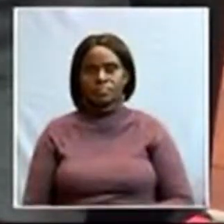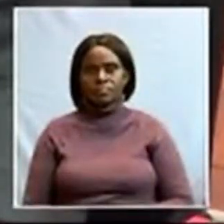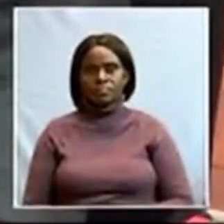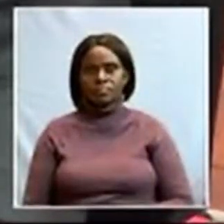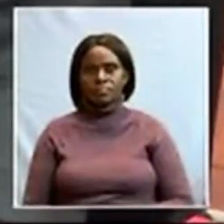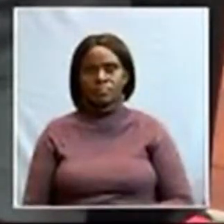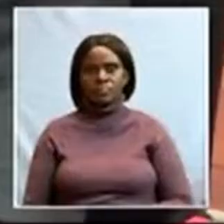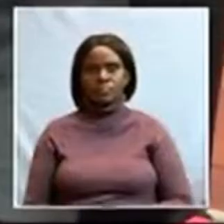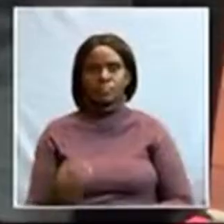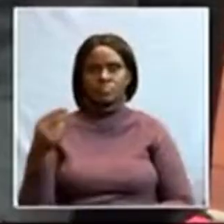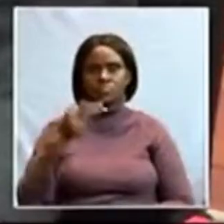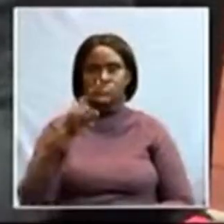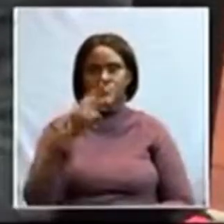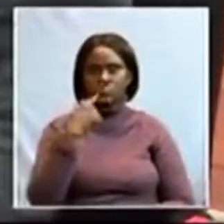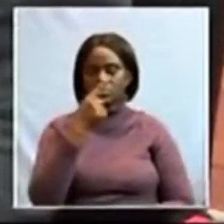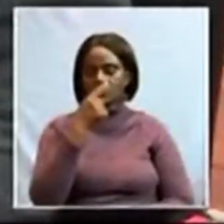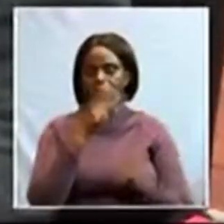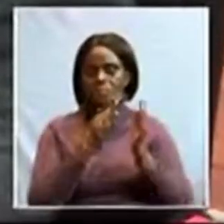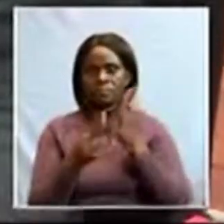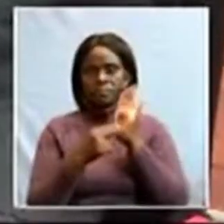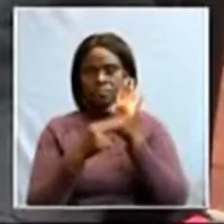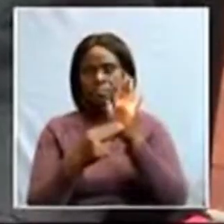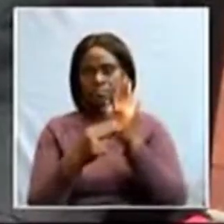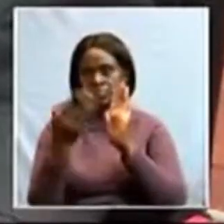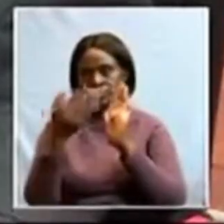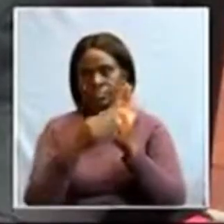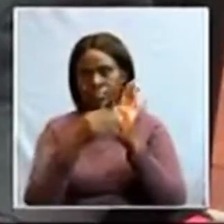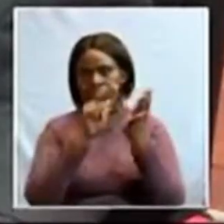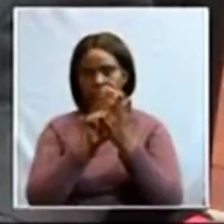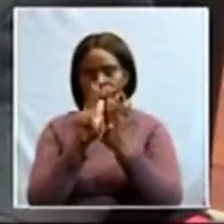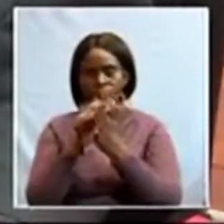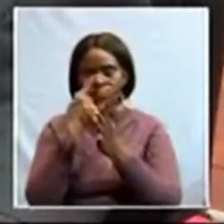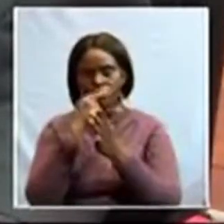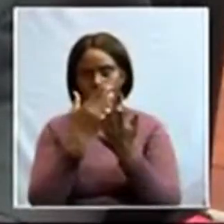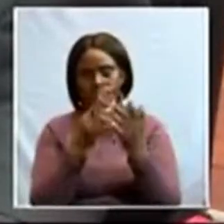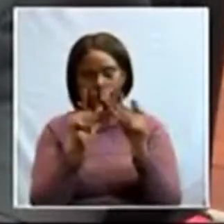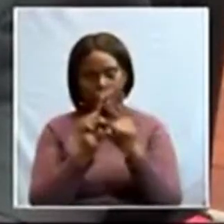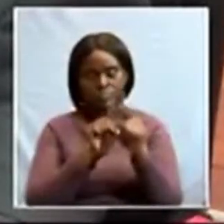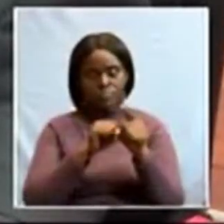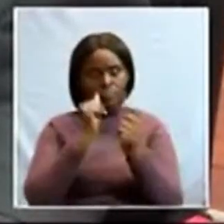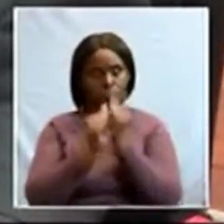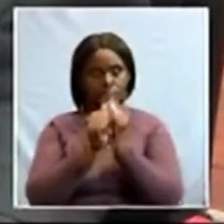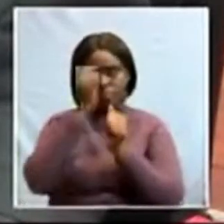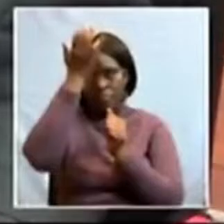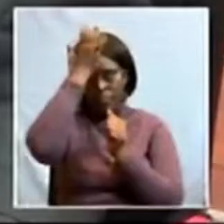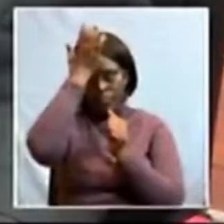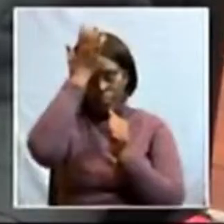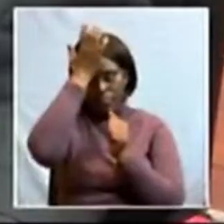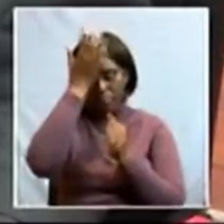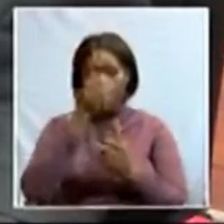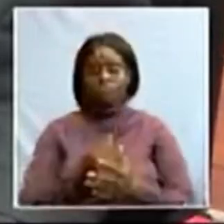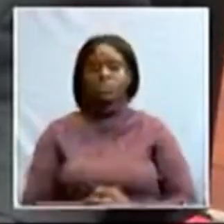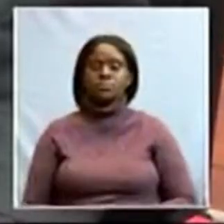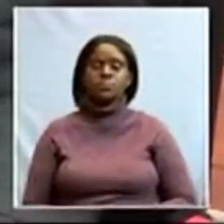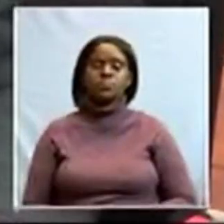Director HR, who prepared this? Signed by who? And on which date?